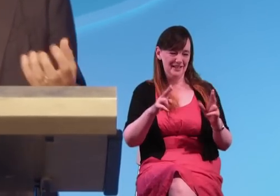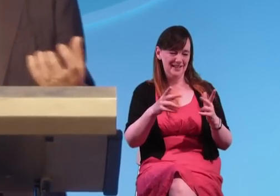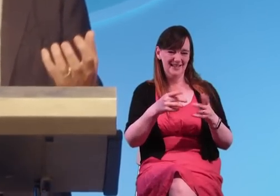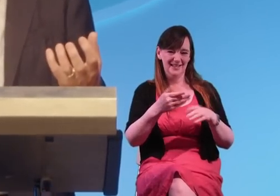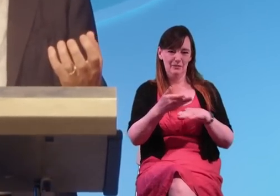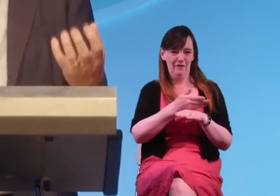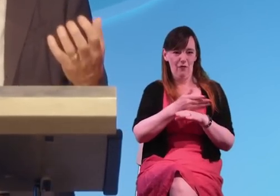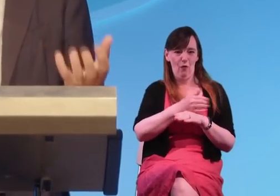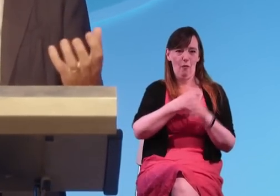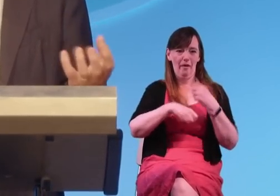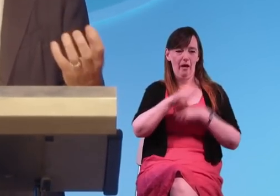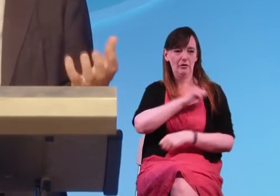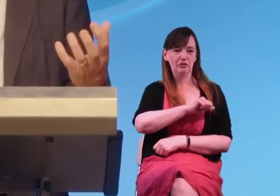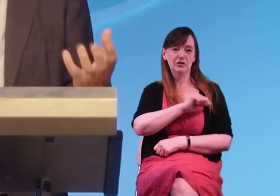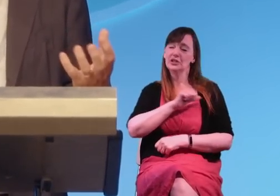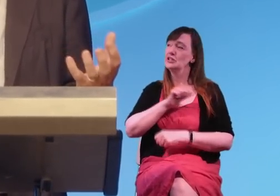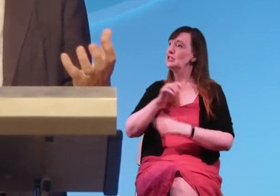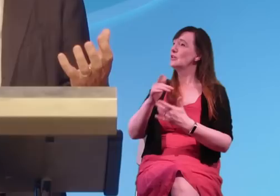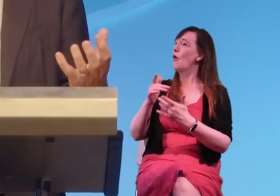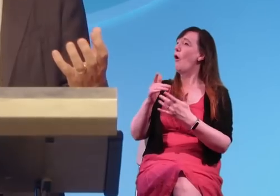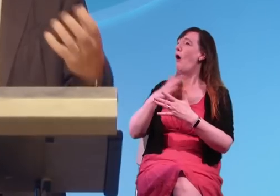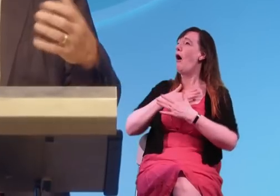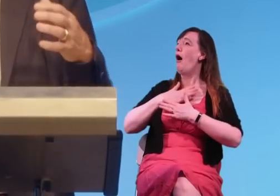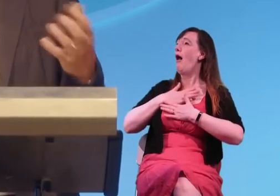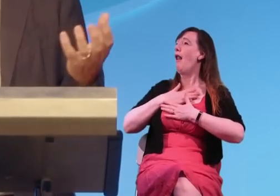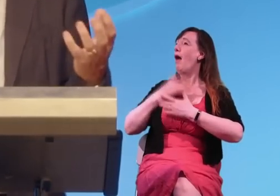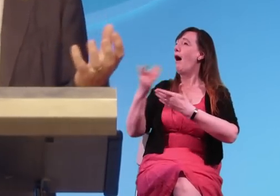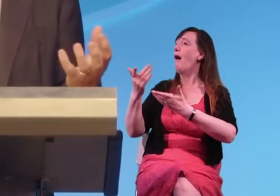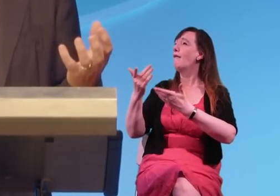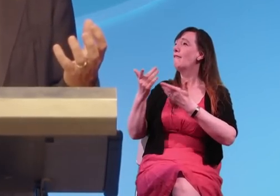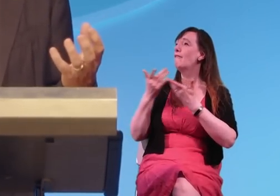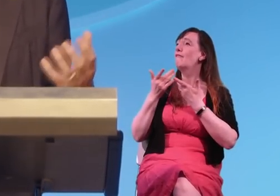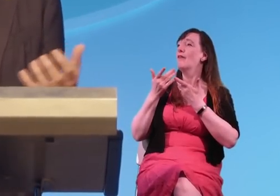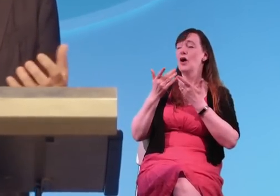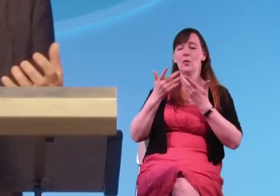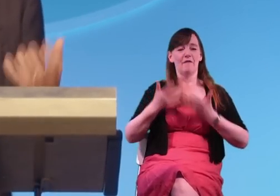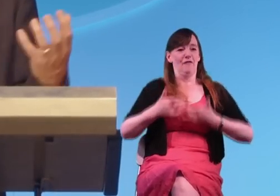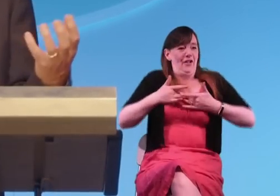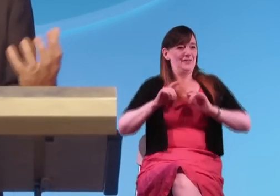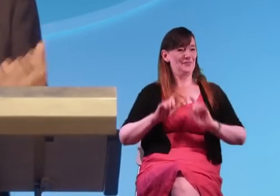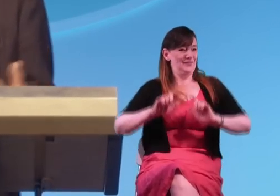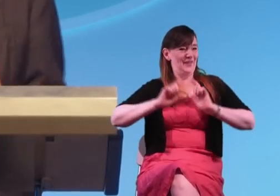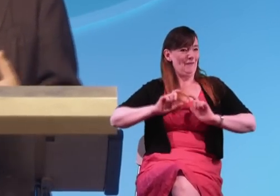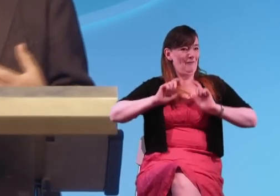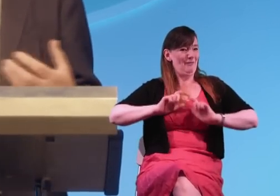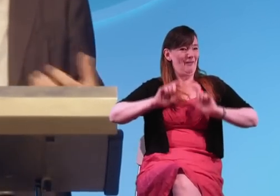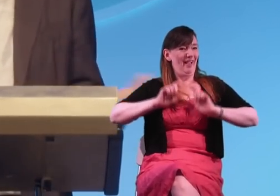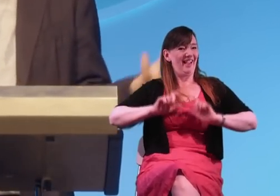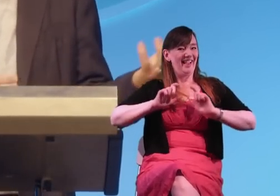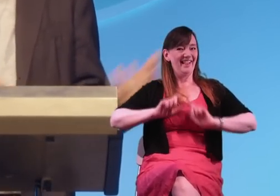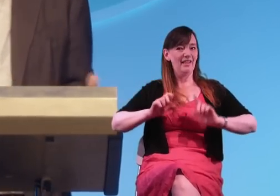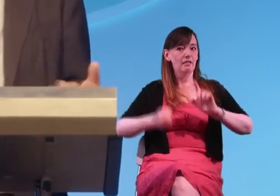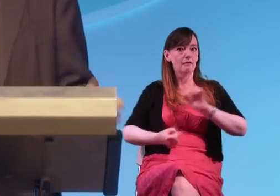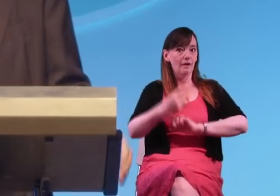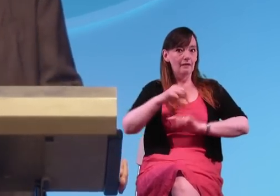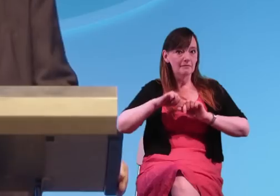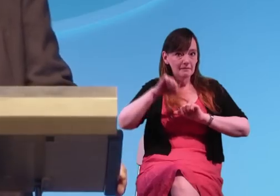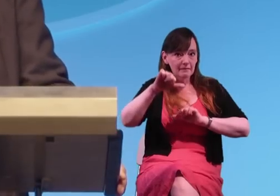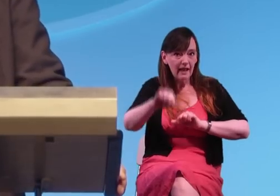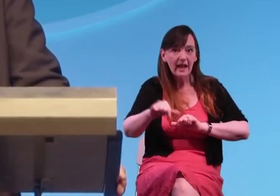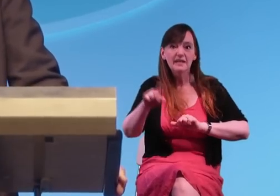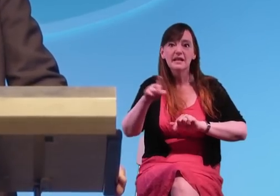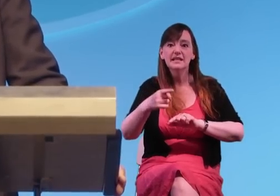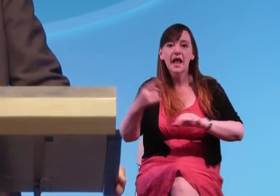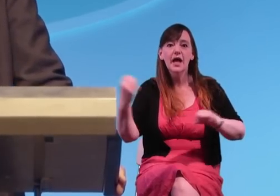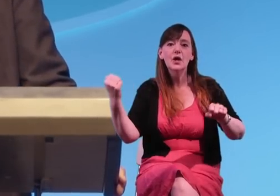have discovered the love and goodness of God in that, and we're settling in nicely. And then, says C.S. Lewis, a group of workmen